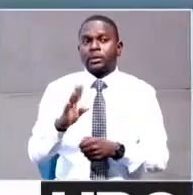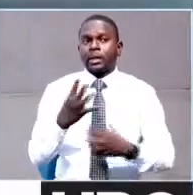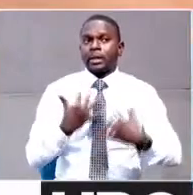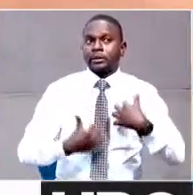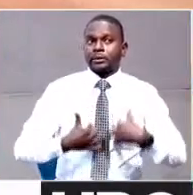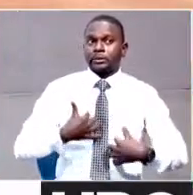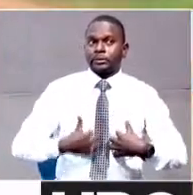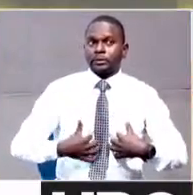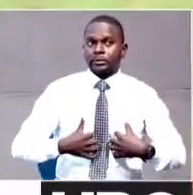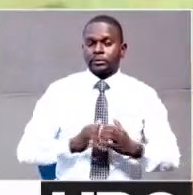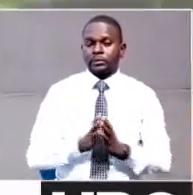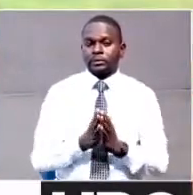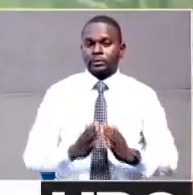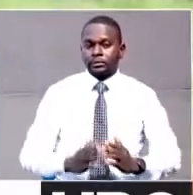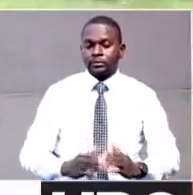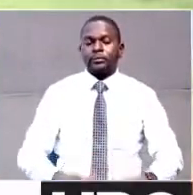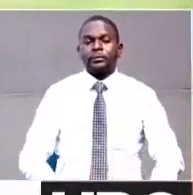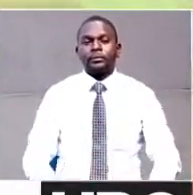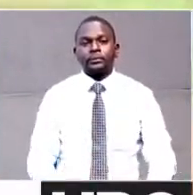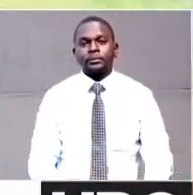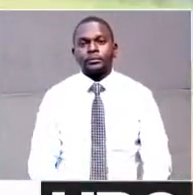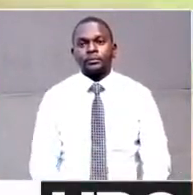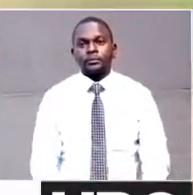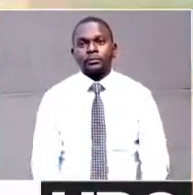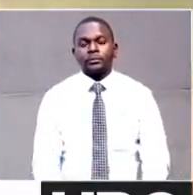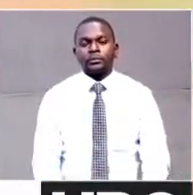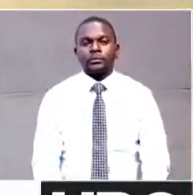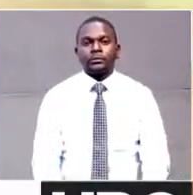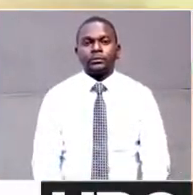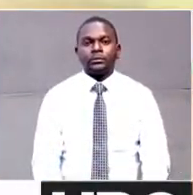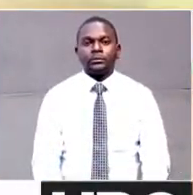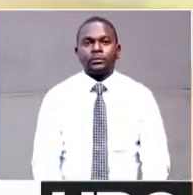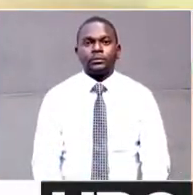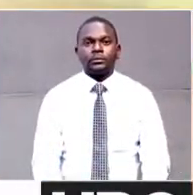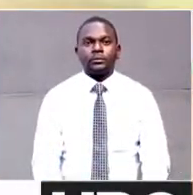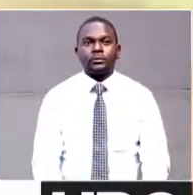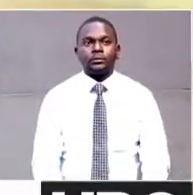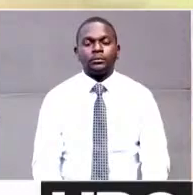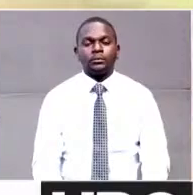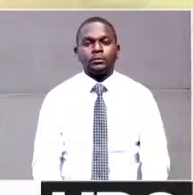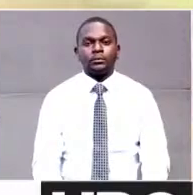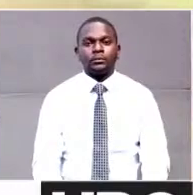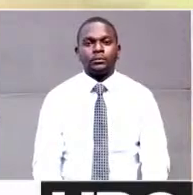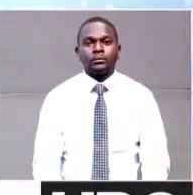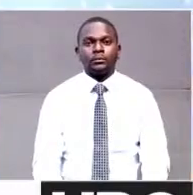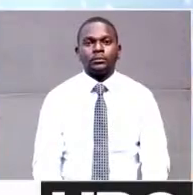interest. Abdul Nasir Lubwama, UBC News.